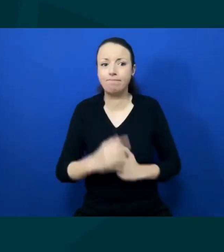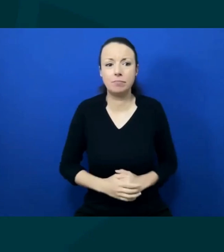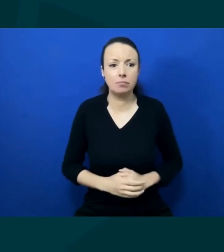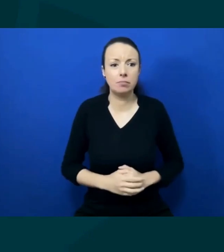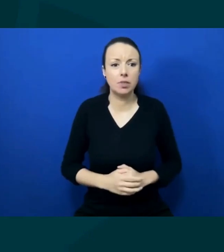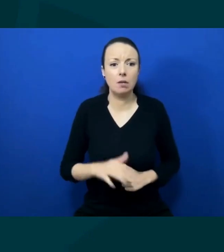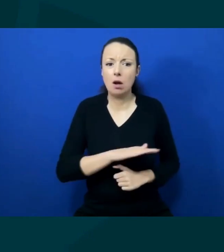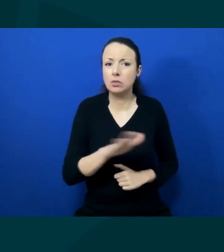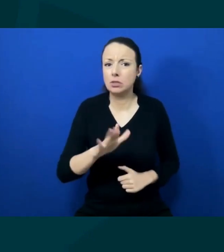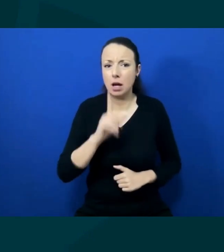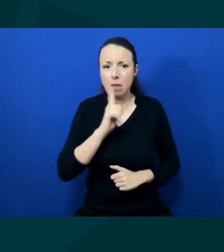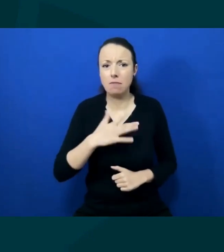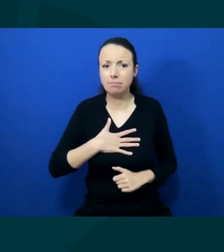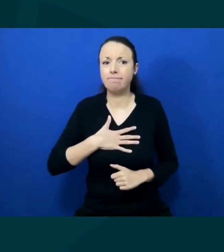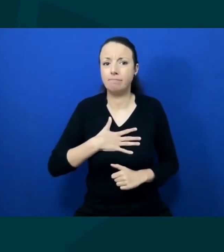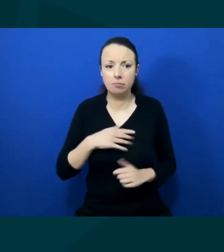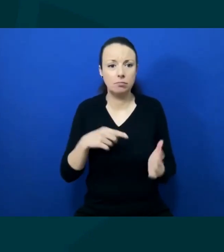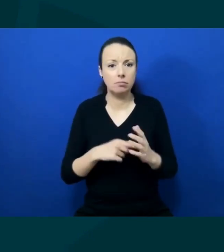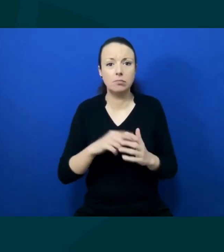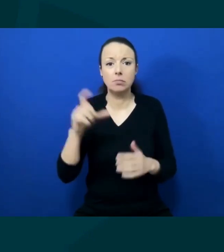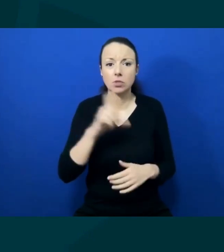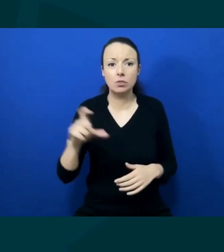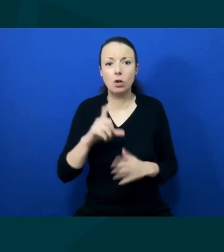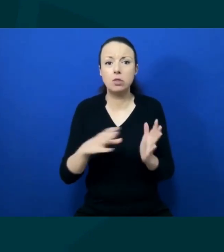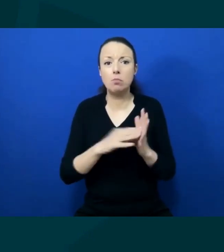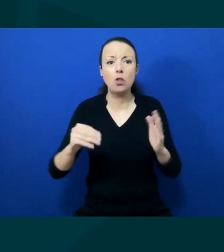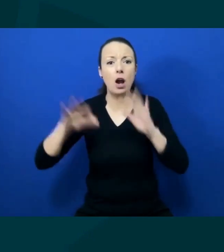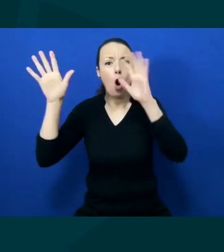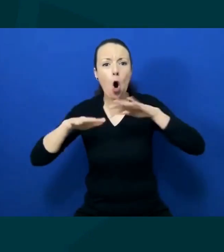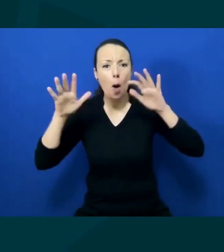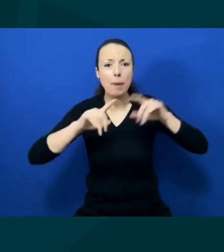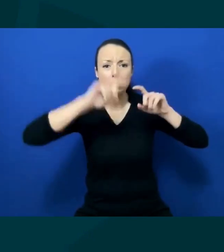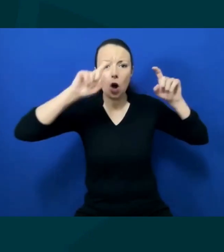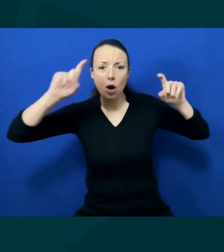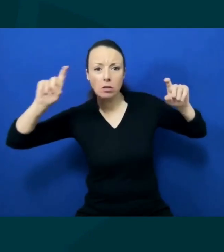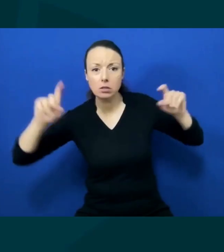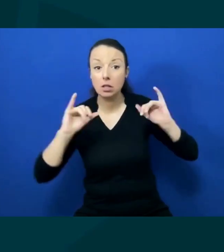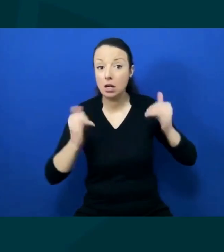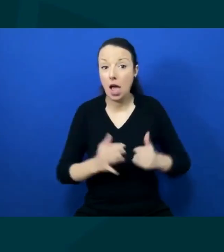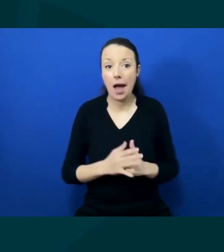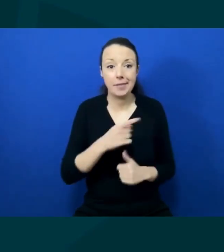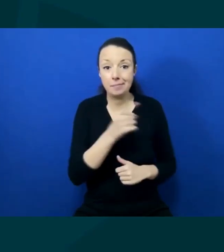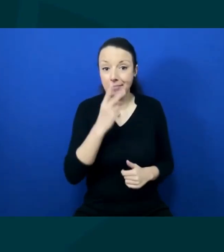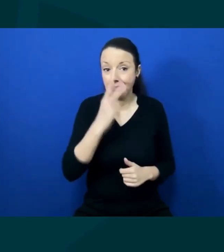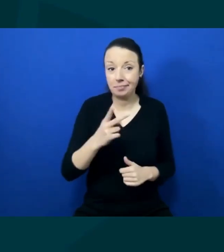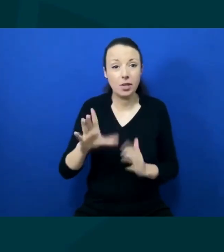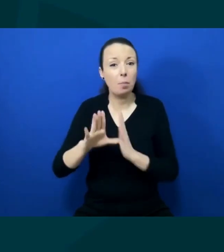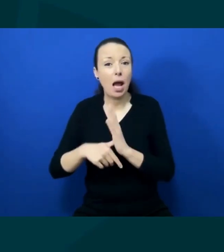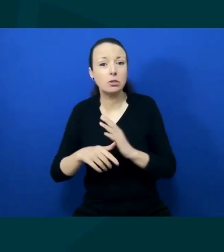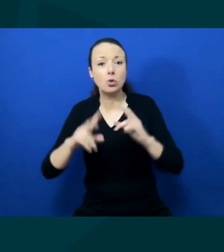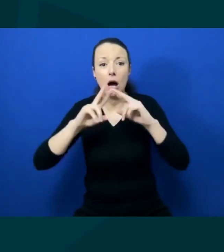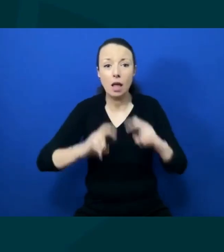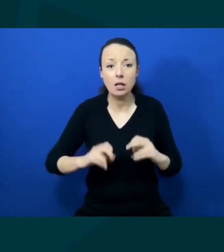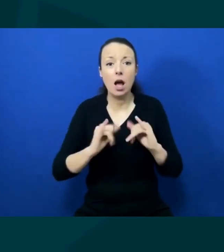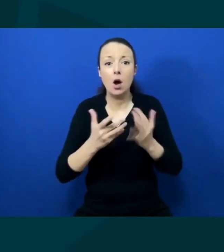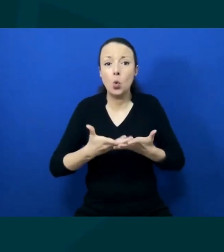with academic circles, were all impacted, I believe, by this digital precipitation model. We could see how